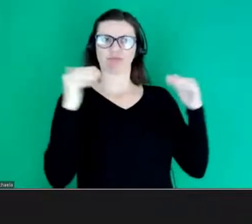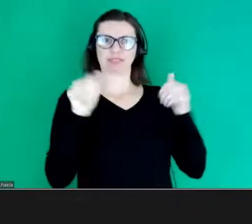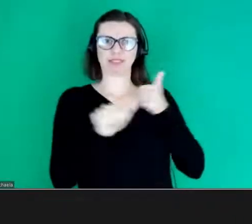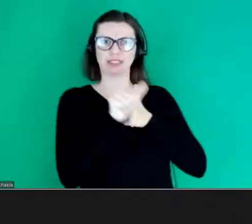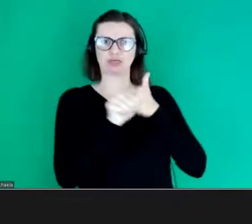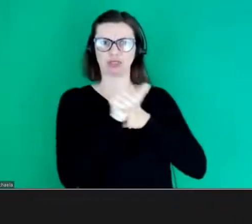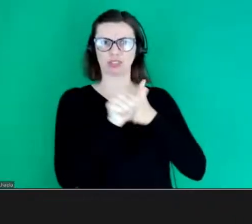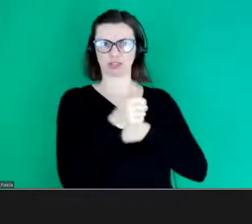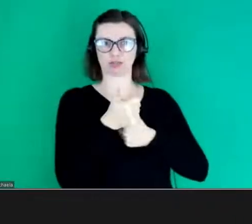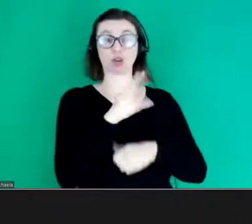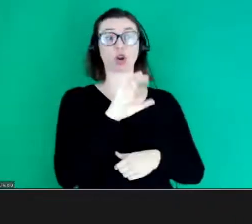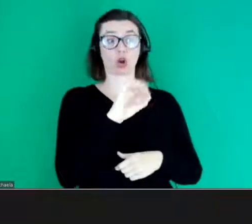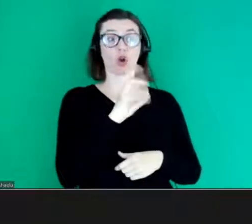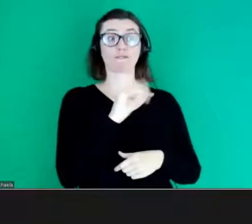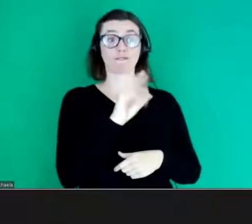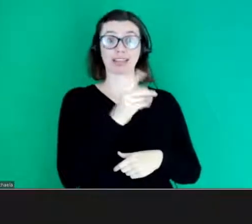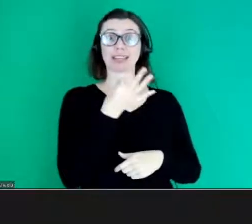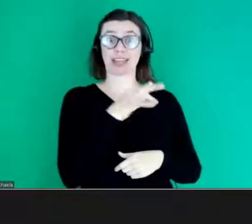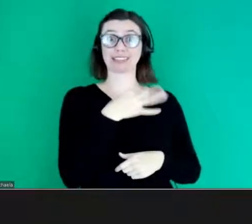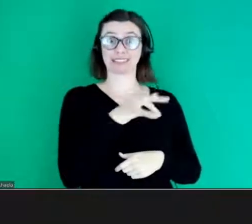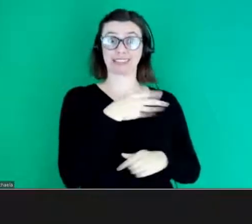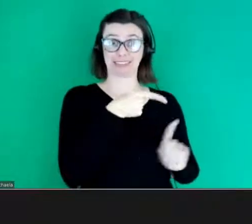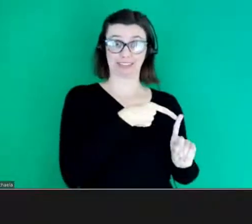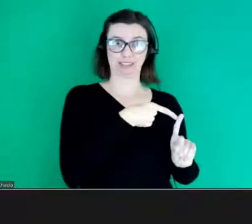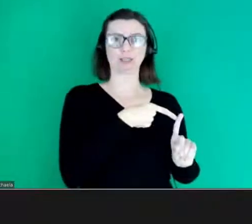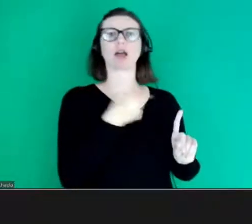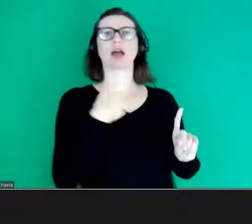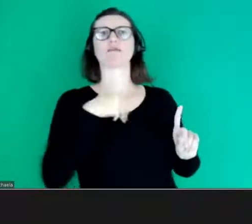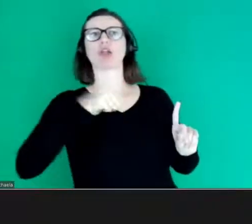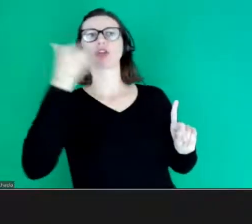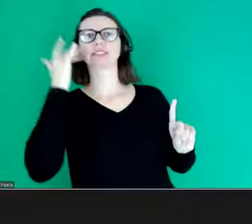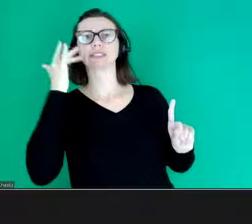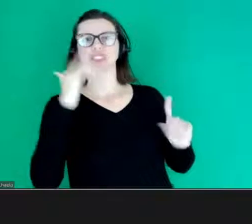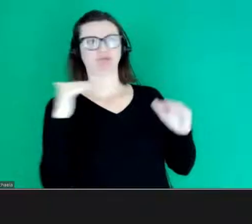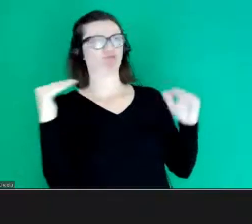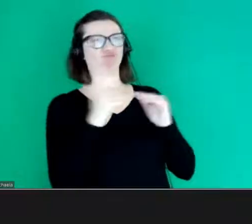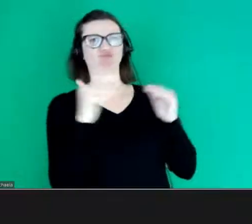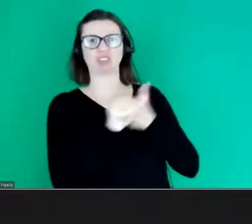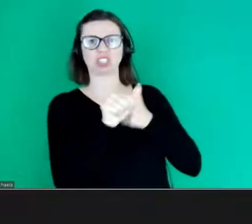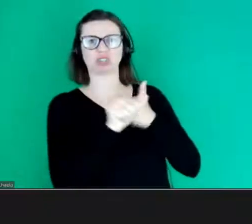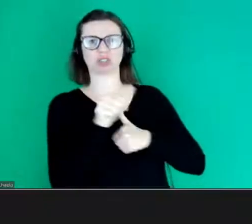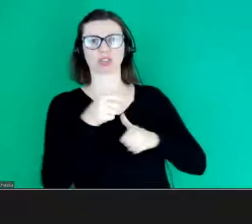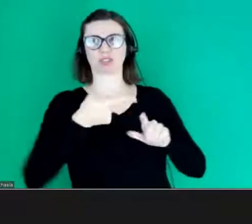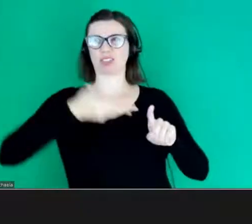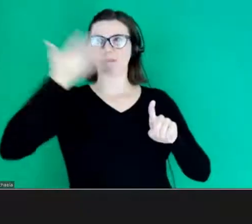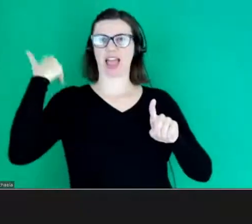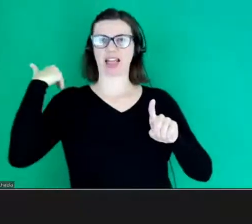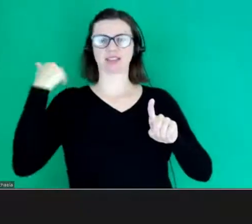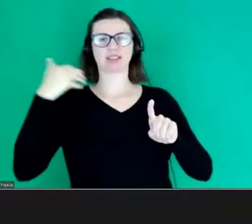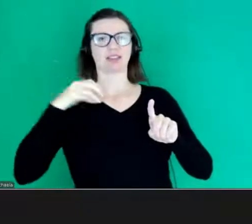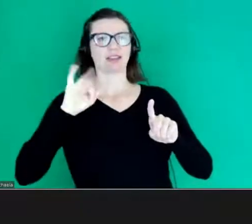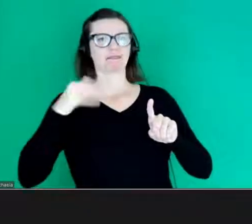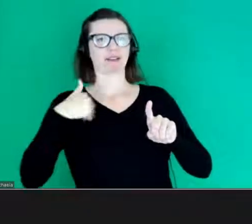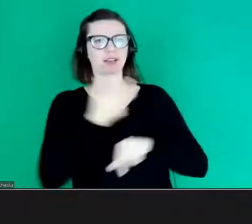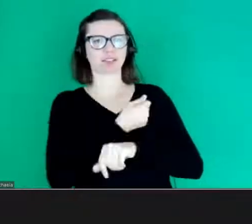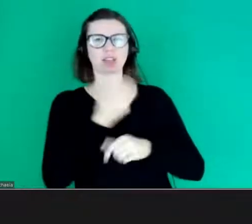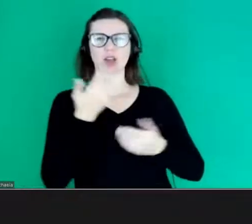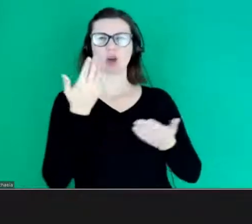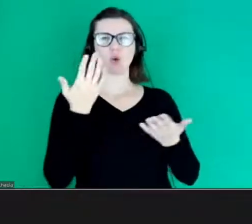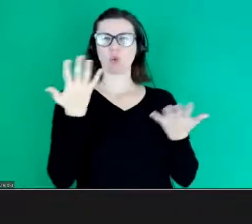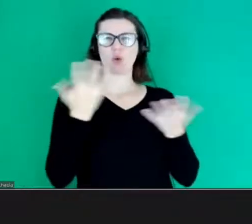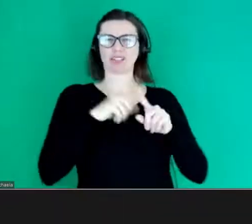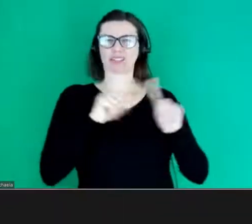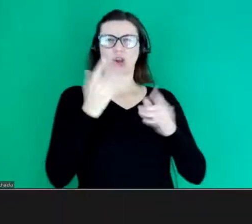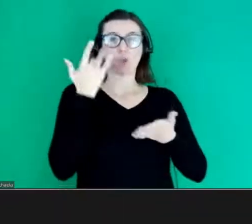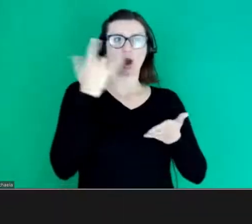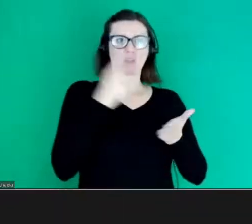as COVID-19 in the past, and there were vaccines for those. So what is the difference today? Why mandate